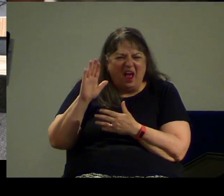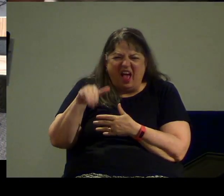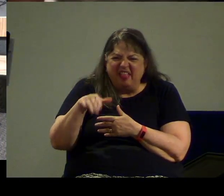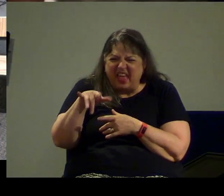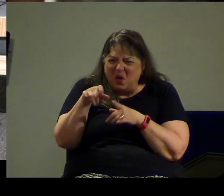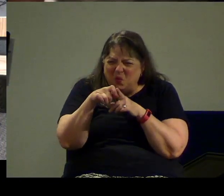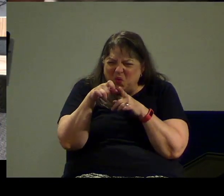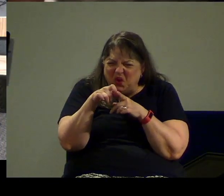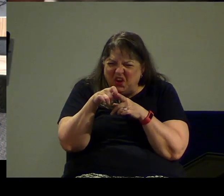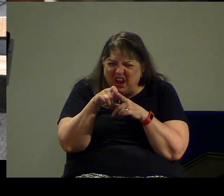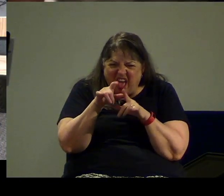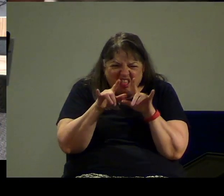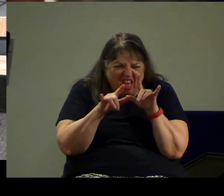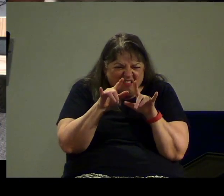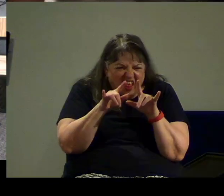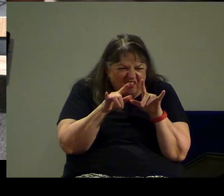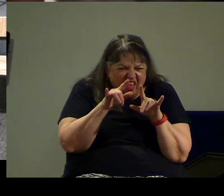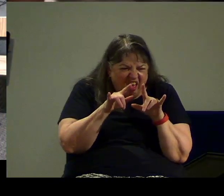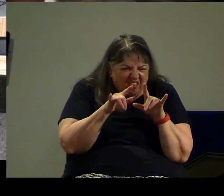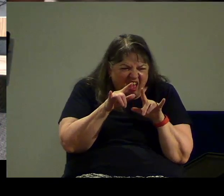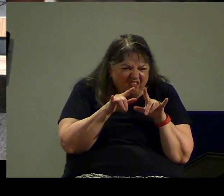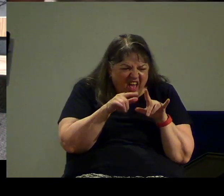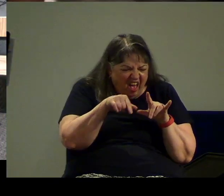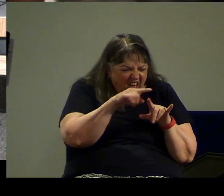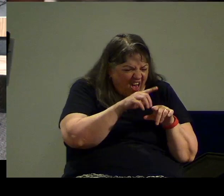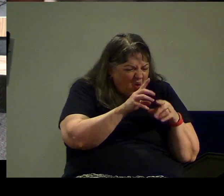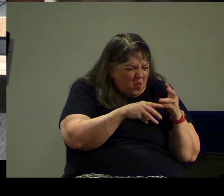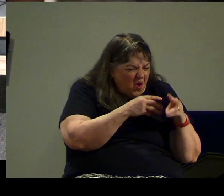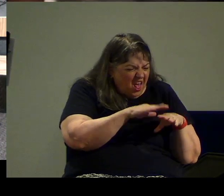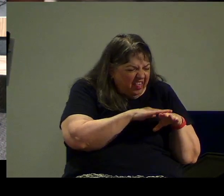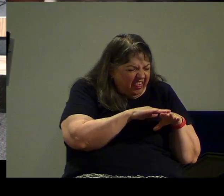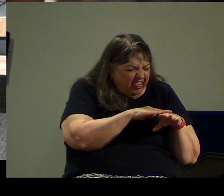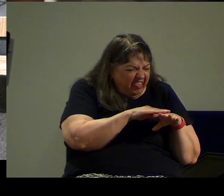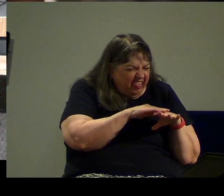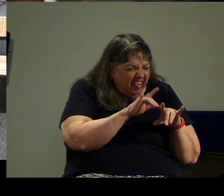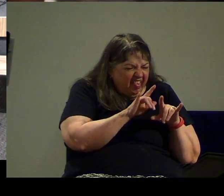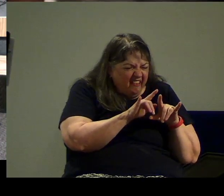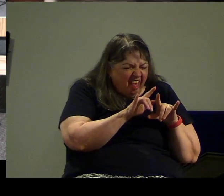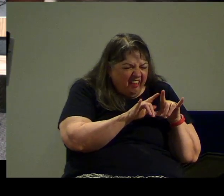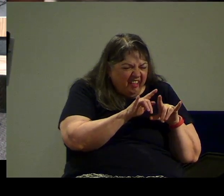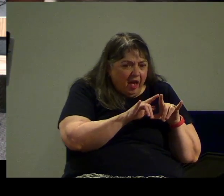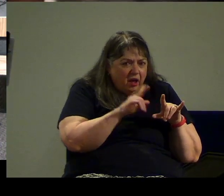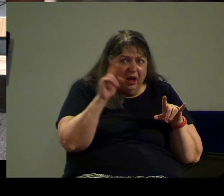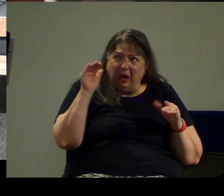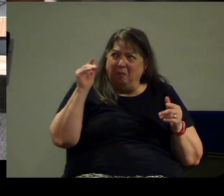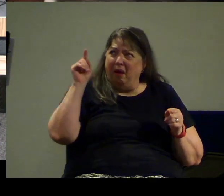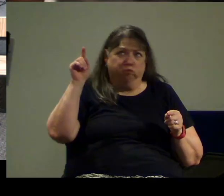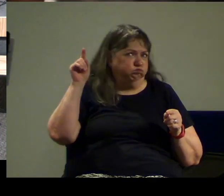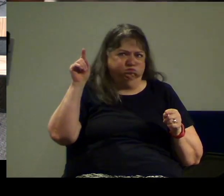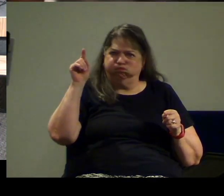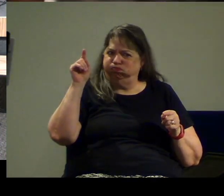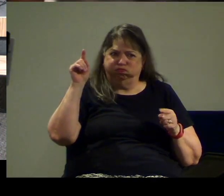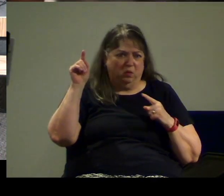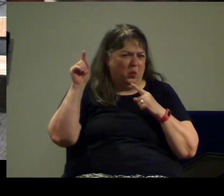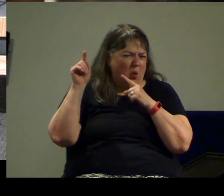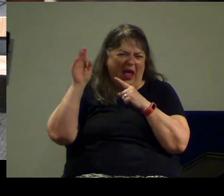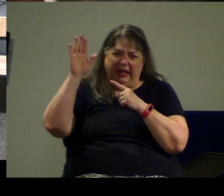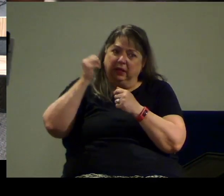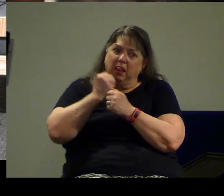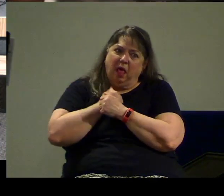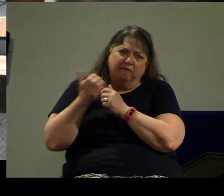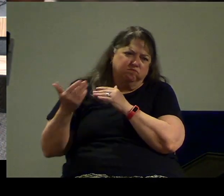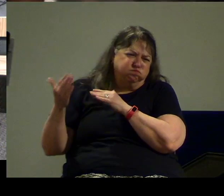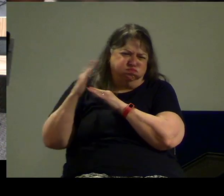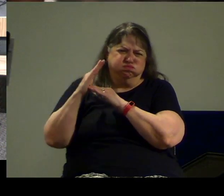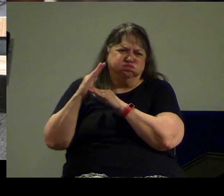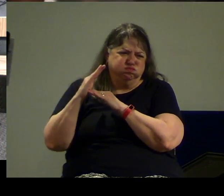in flies around in this world connect with God, because it doesn't. God's love is far above the love of